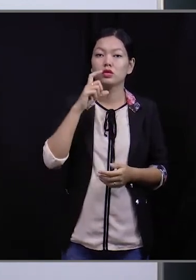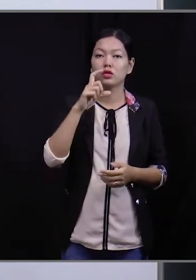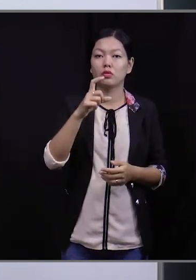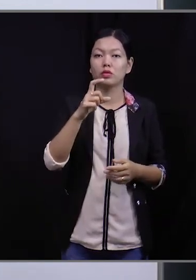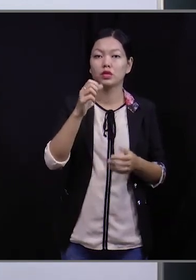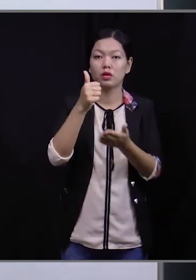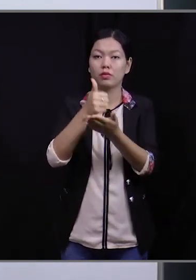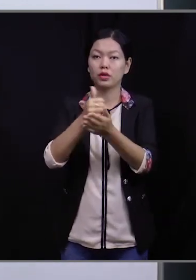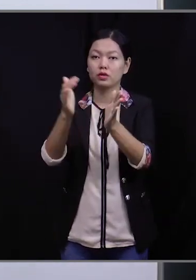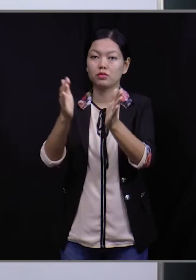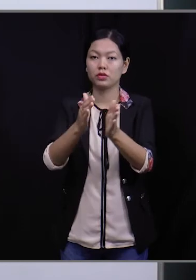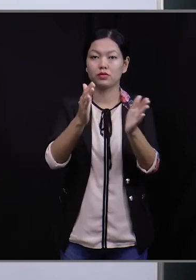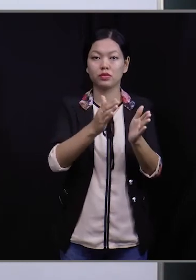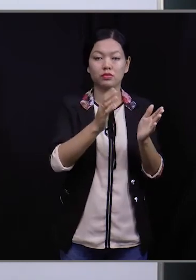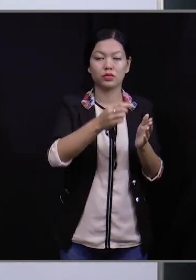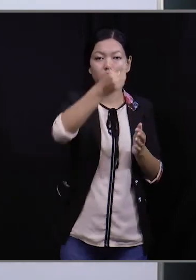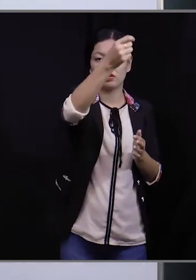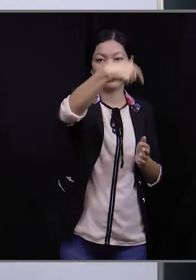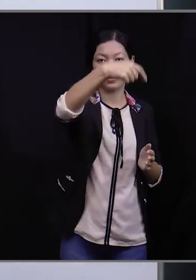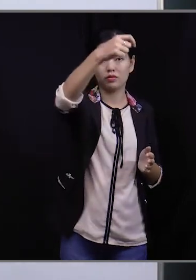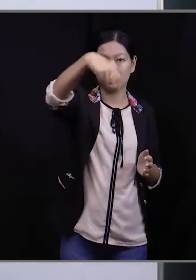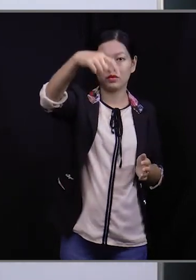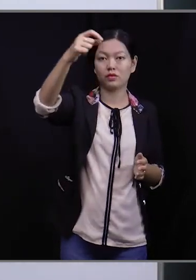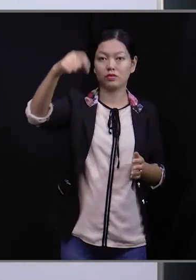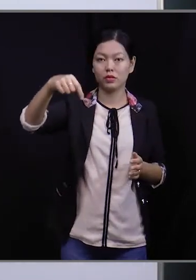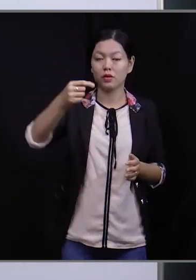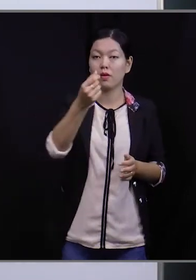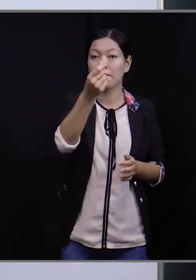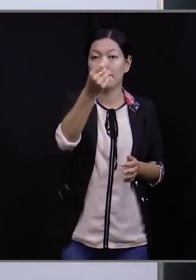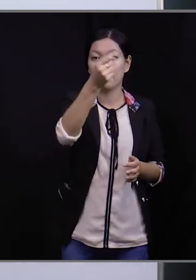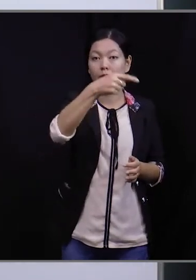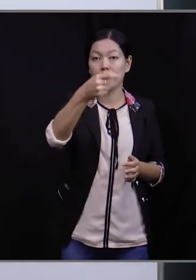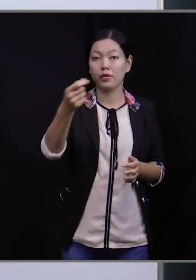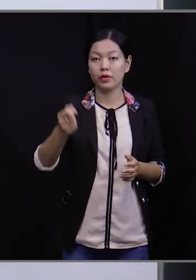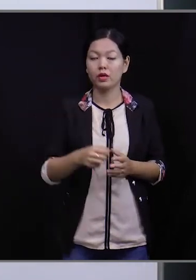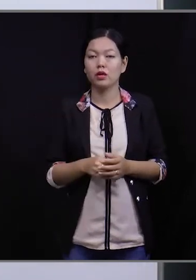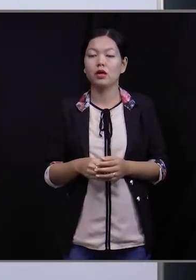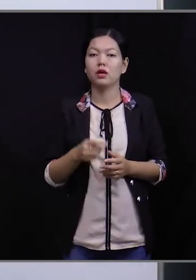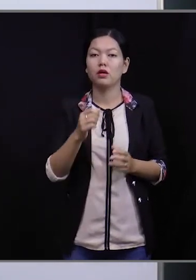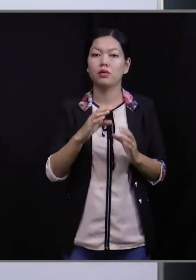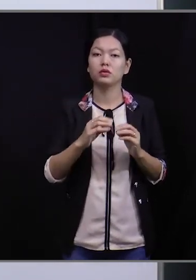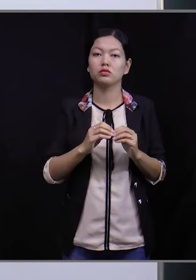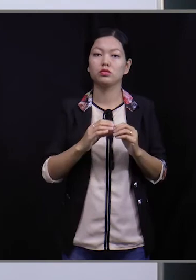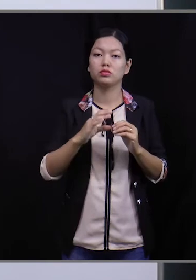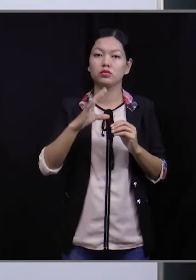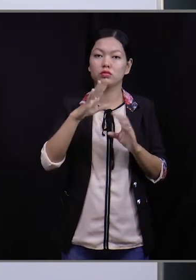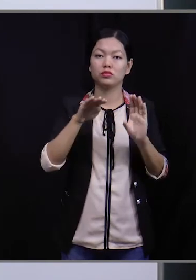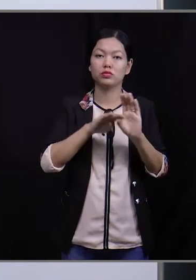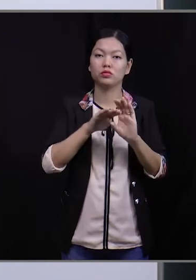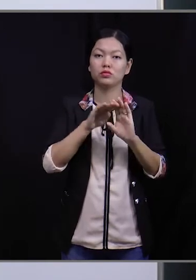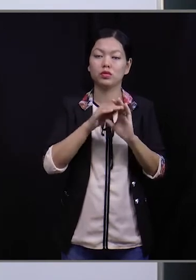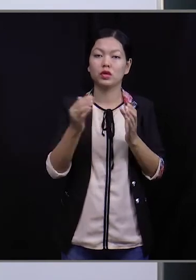and create more credit. And therefore, slowly and gradually, money supply will rise or not. Third one